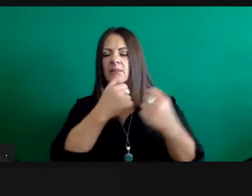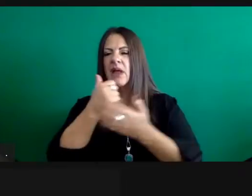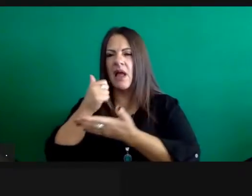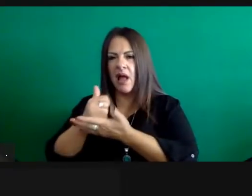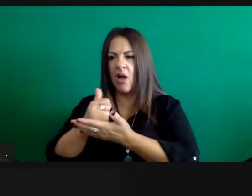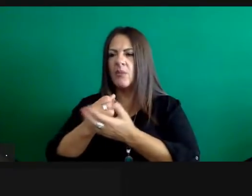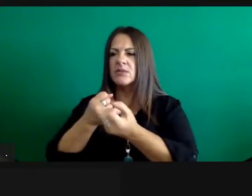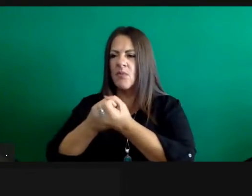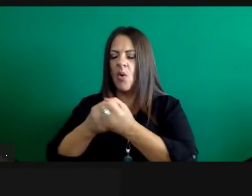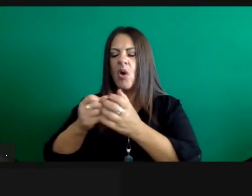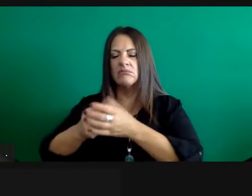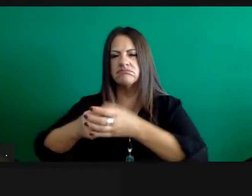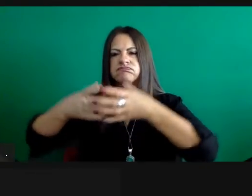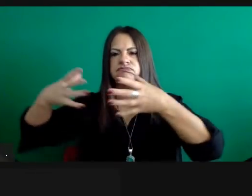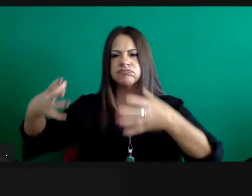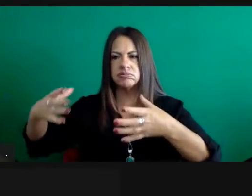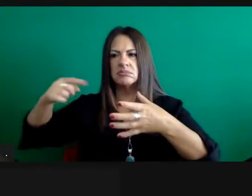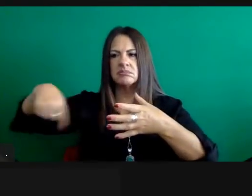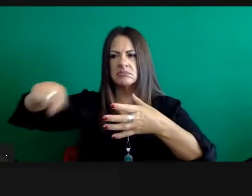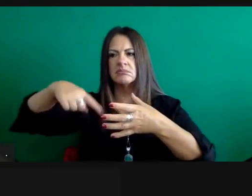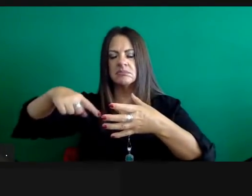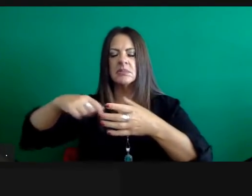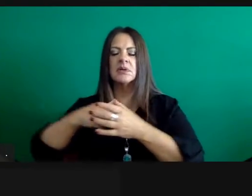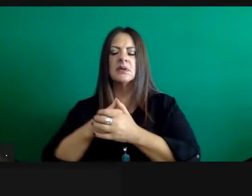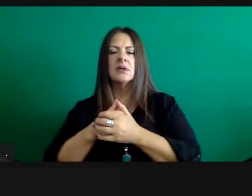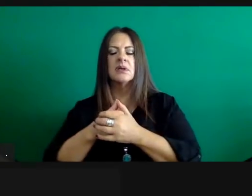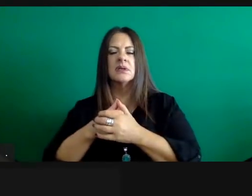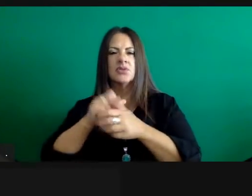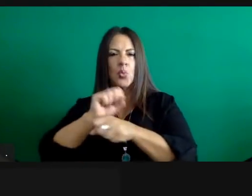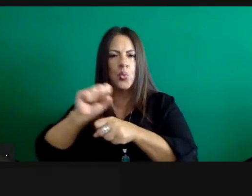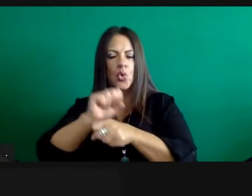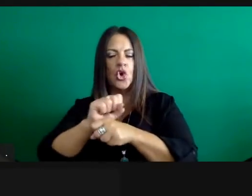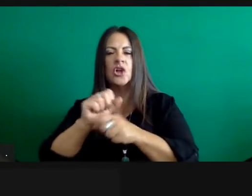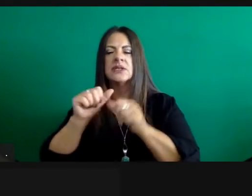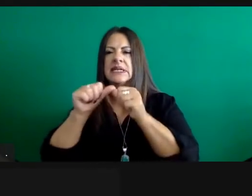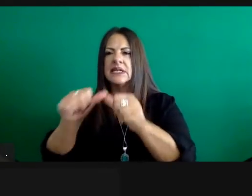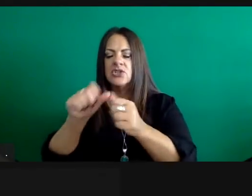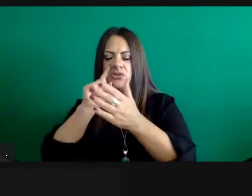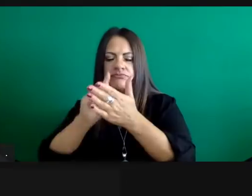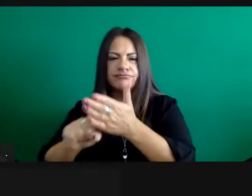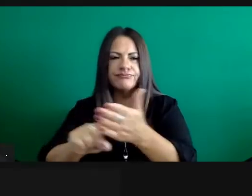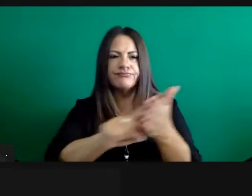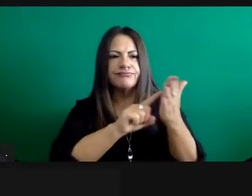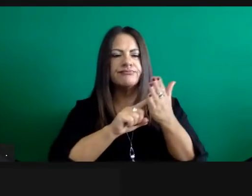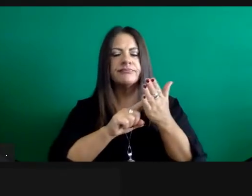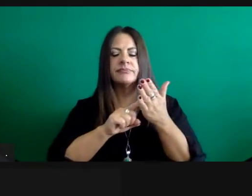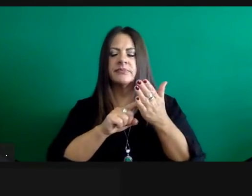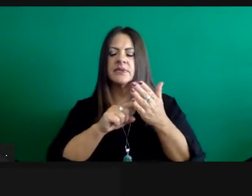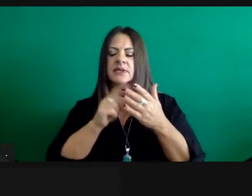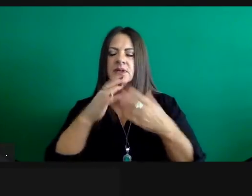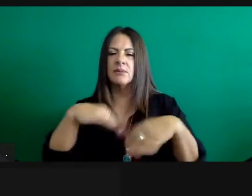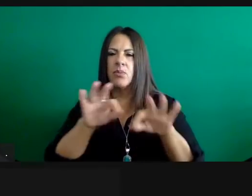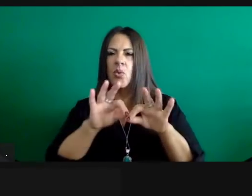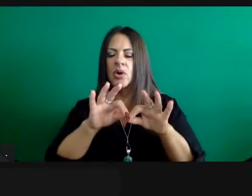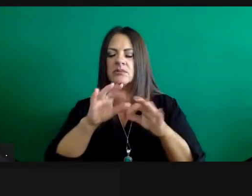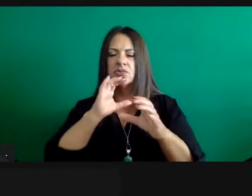local level to build up their own contact tracing workforces, that we will continue to use this as an important tool for the